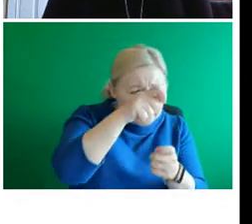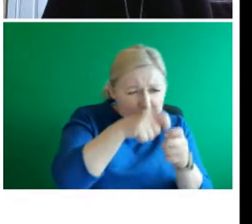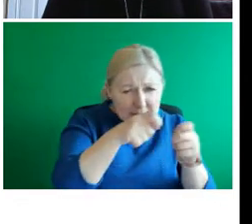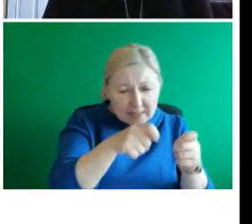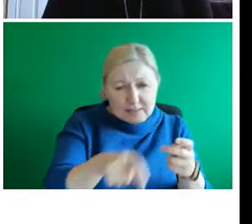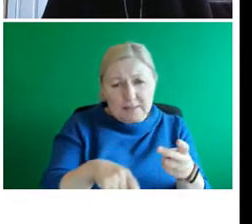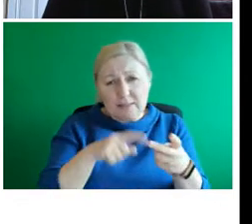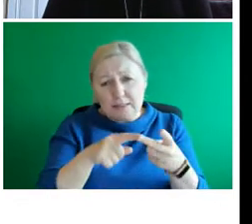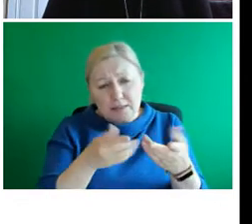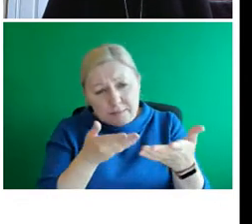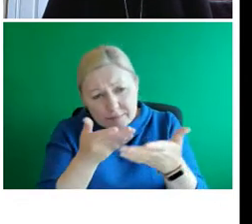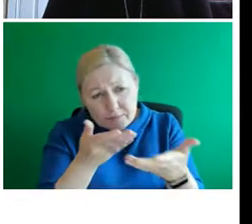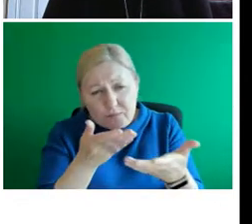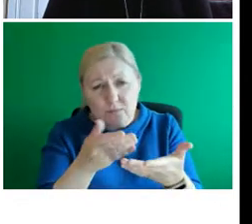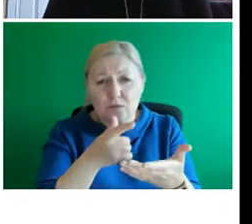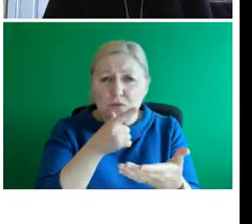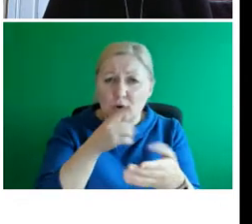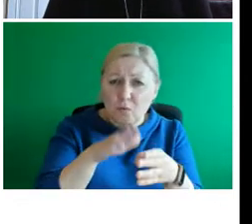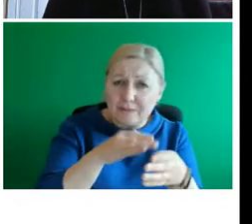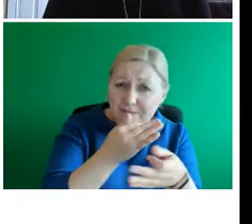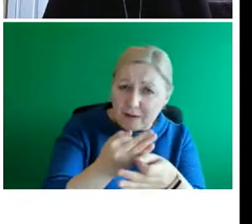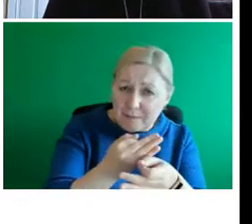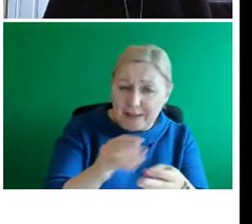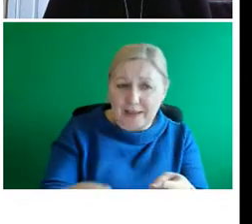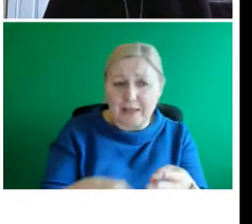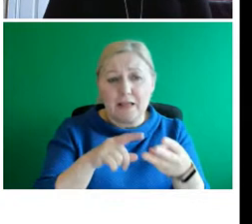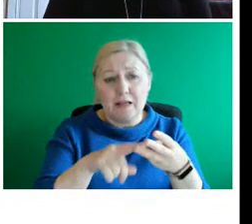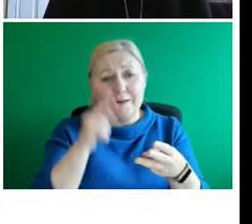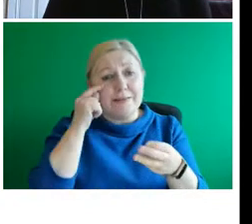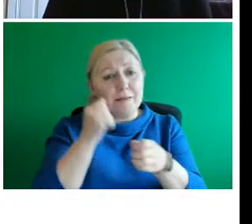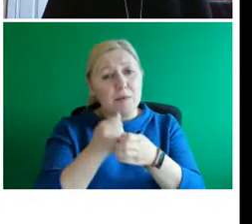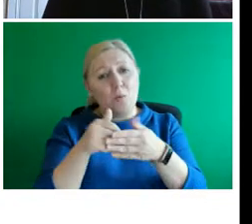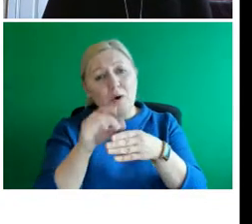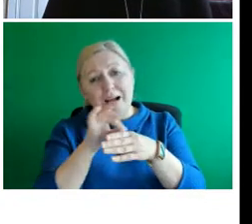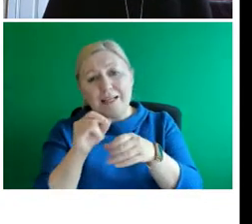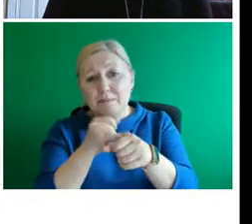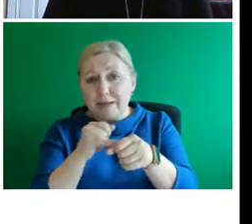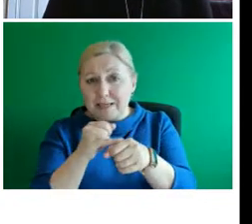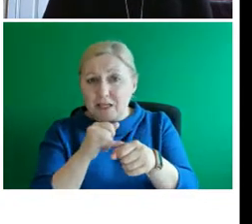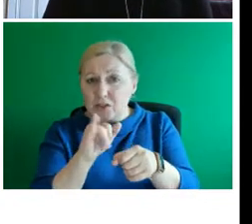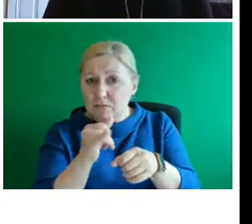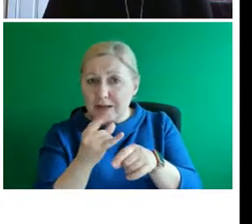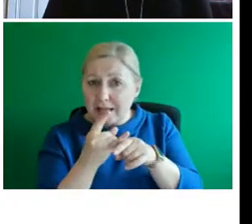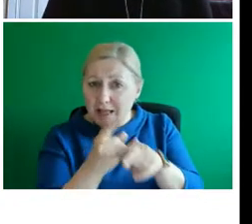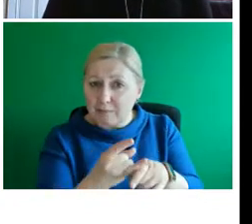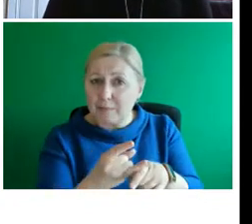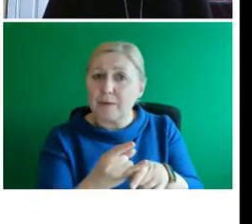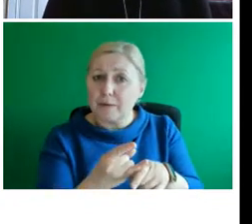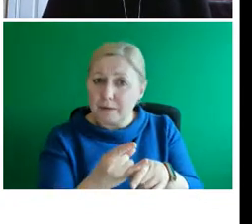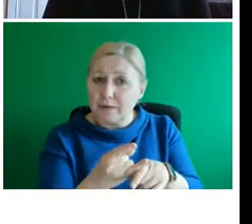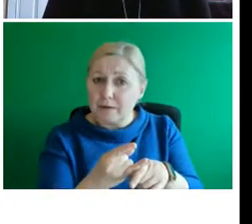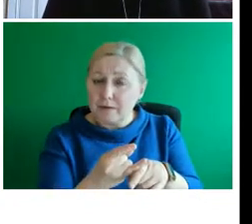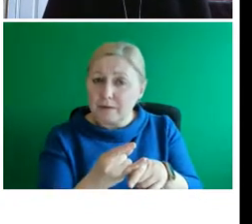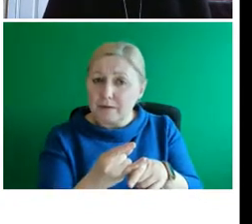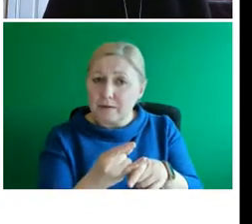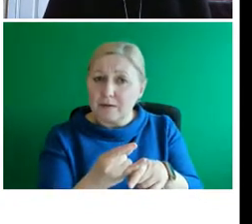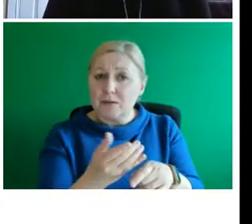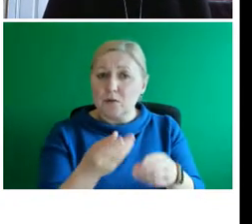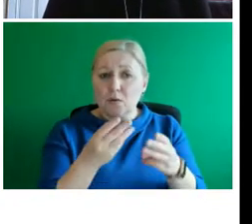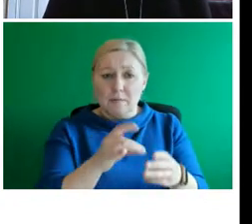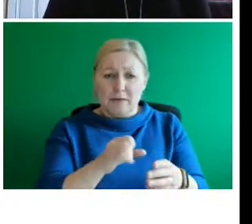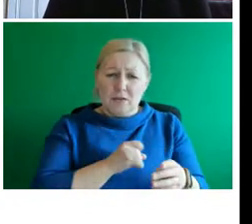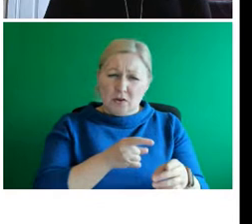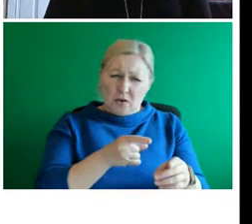look at what medications might help. So the kind of things you'd be looking at is making sure that there's no underlying depression